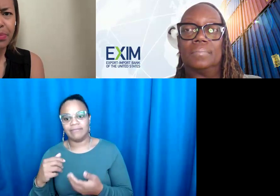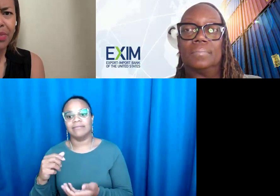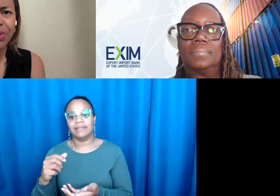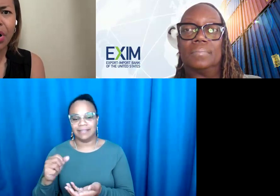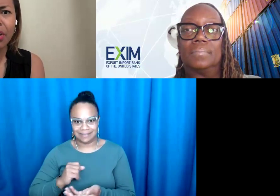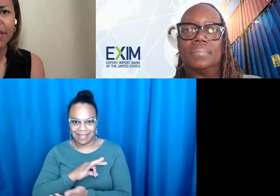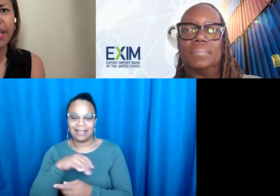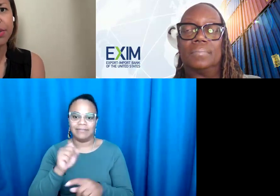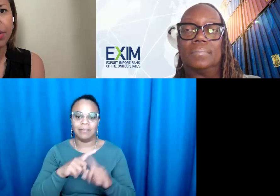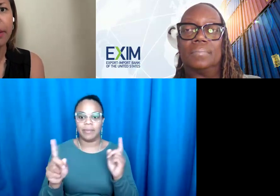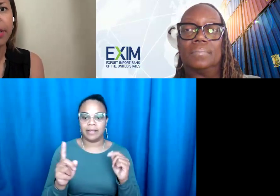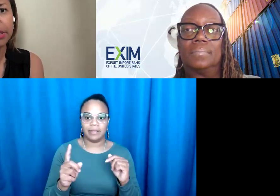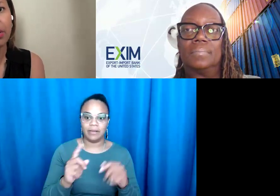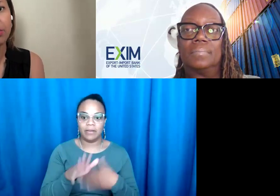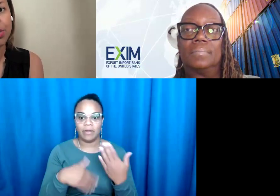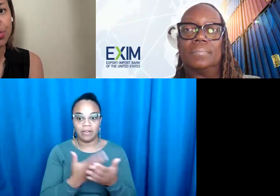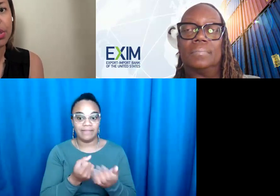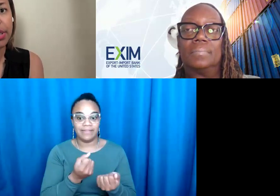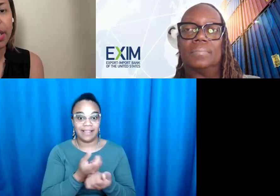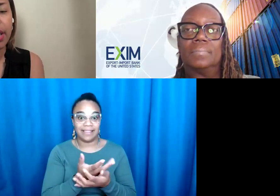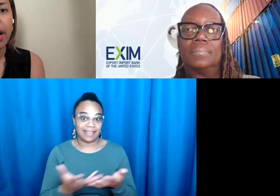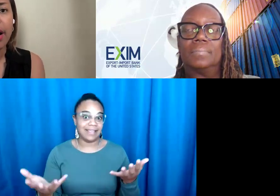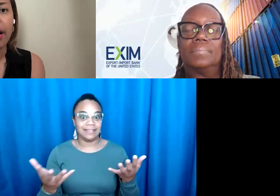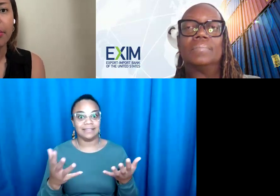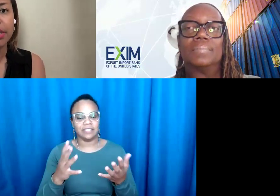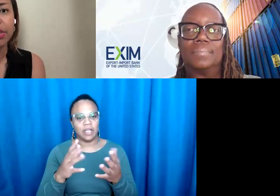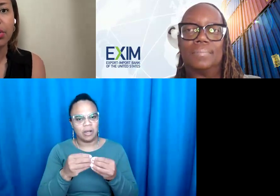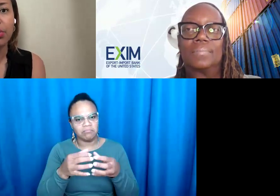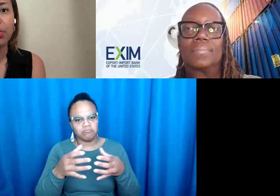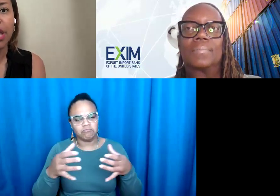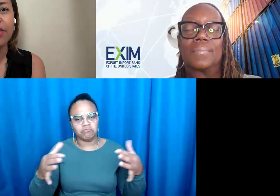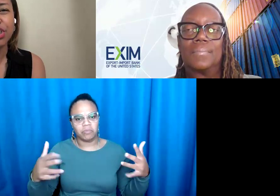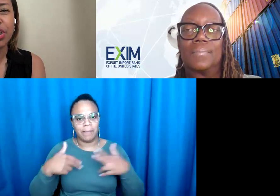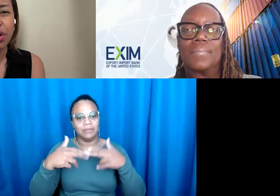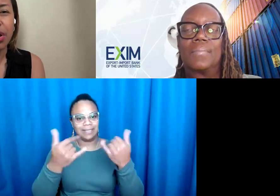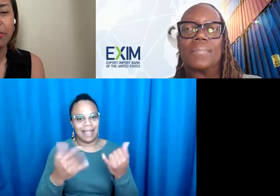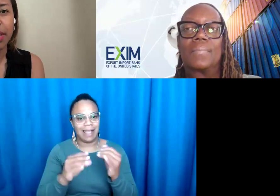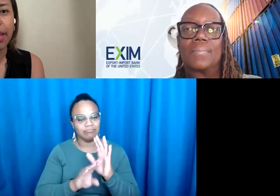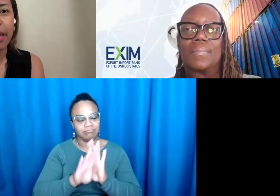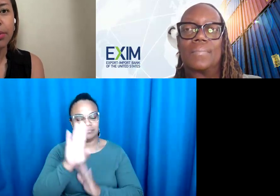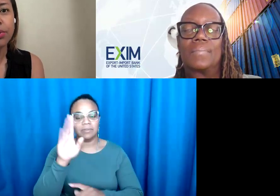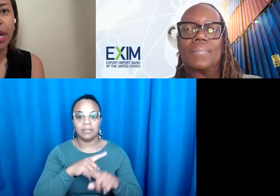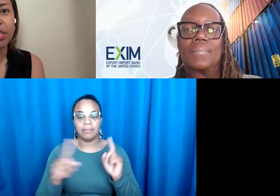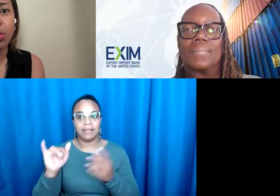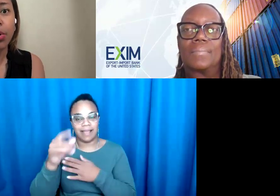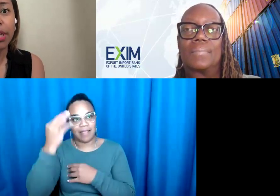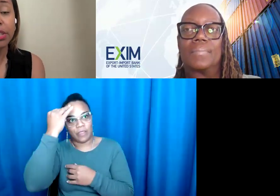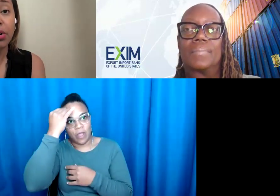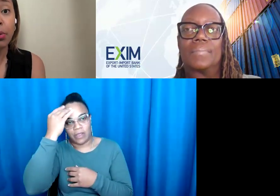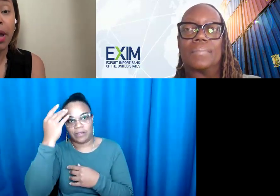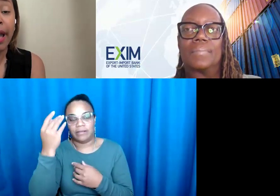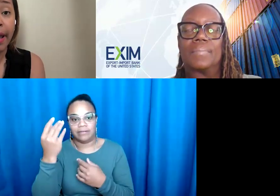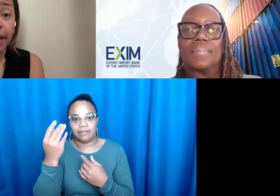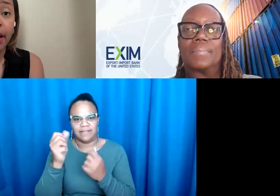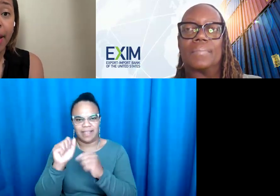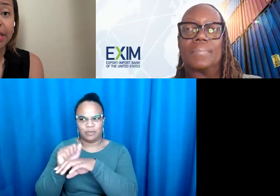but, all of these things are coming slowly but surely. And so even just the thought of being able to export.